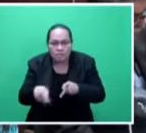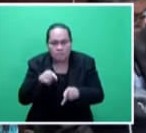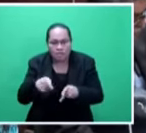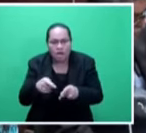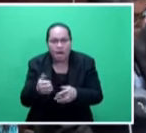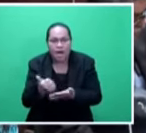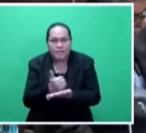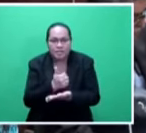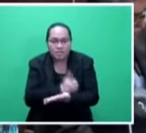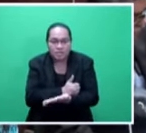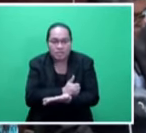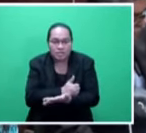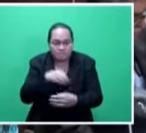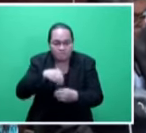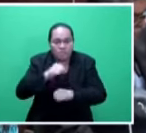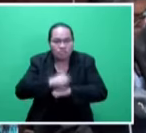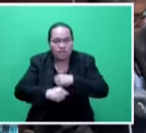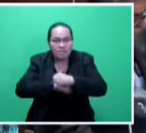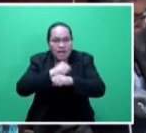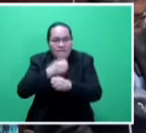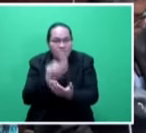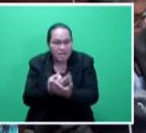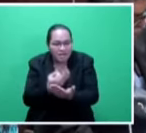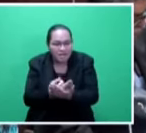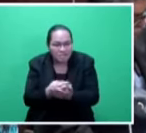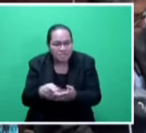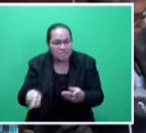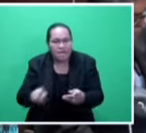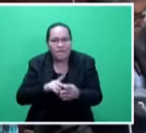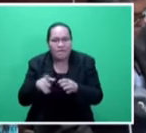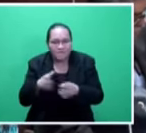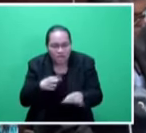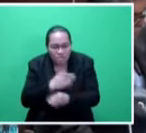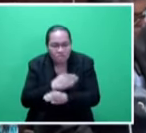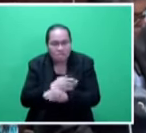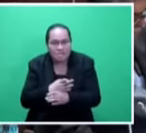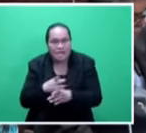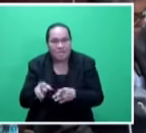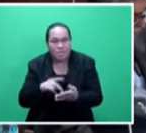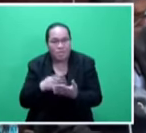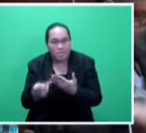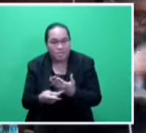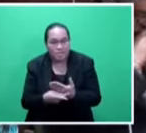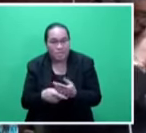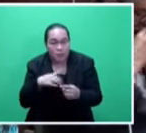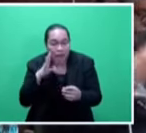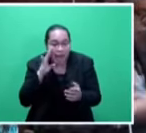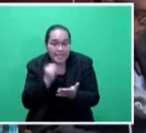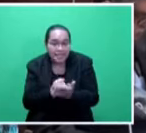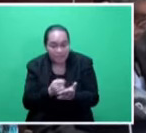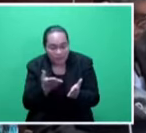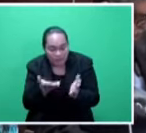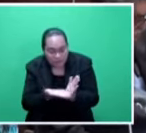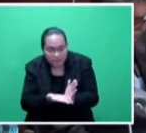administration, organizational structure, financial management functions and programs. The committee in its review process has identified